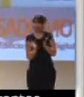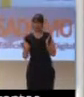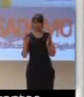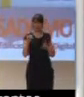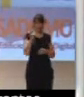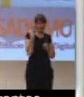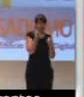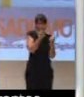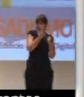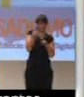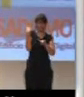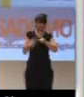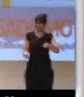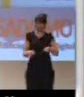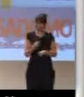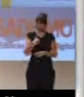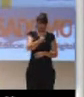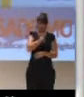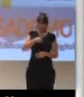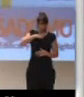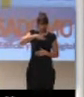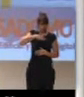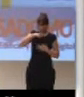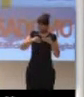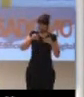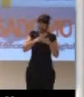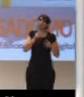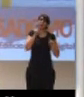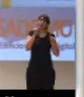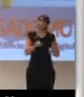have different